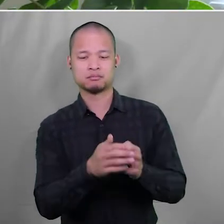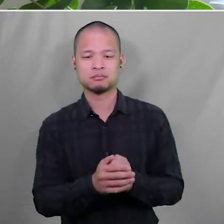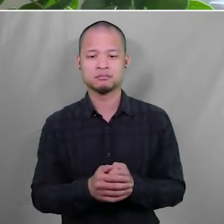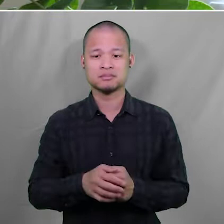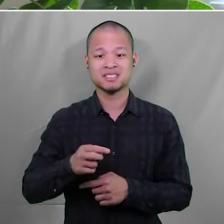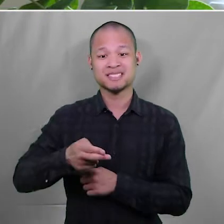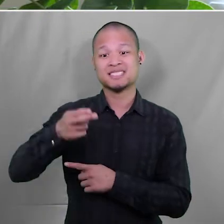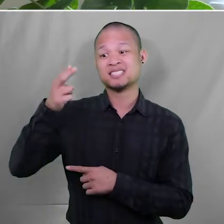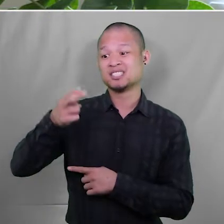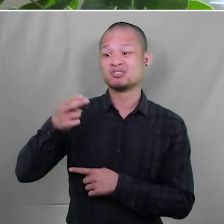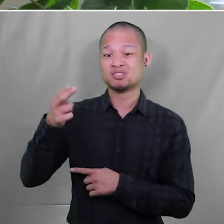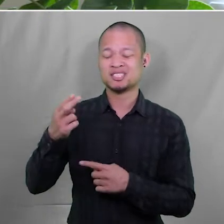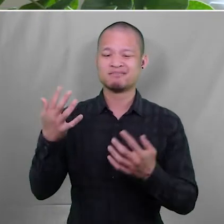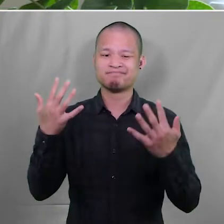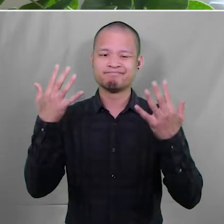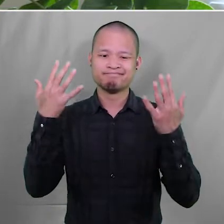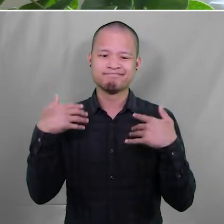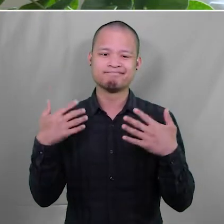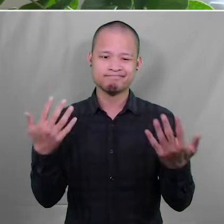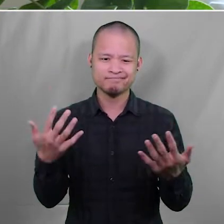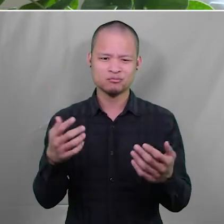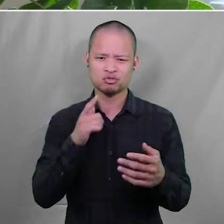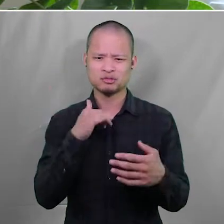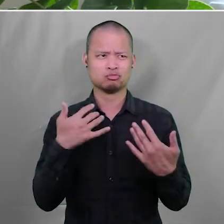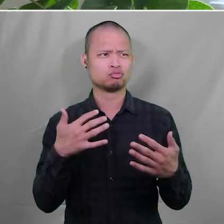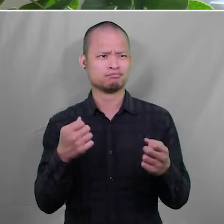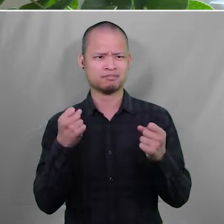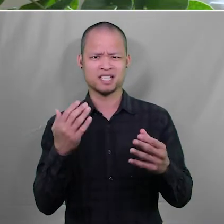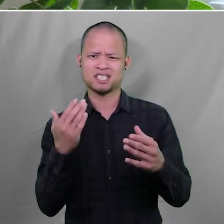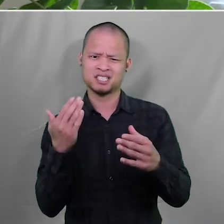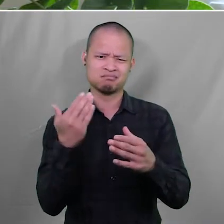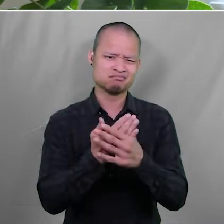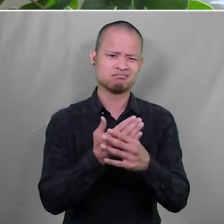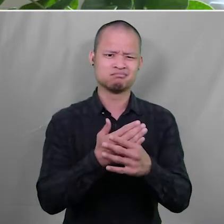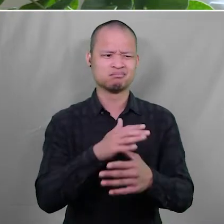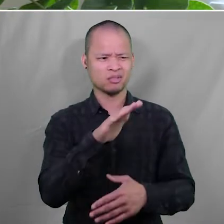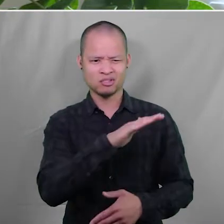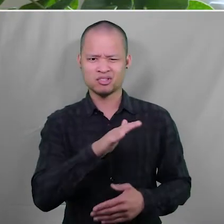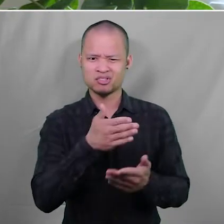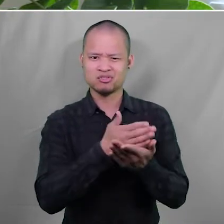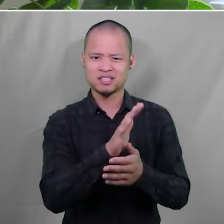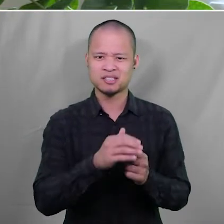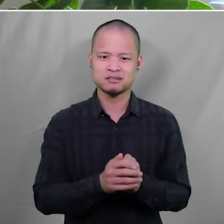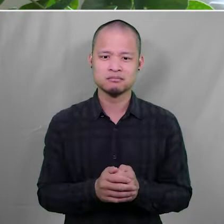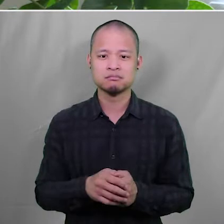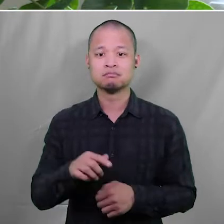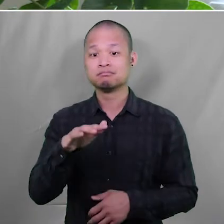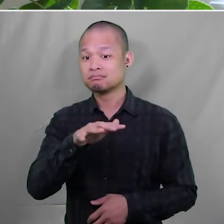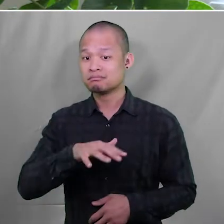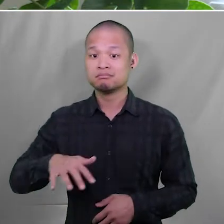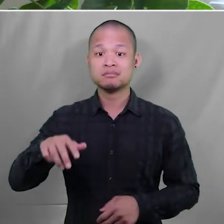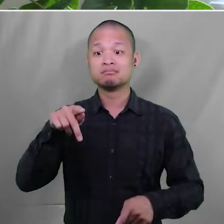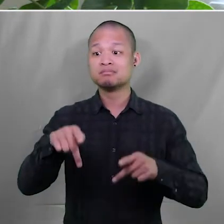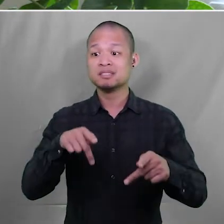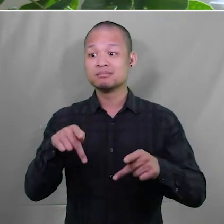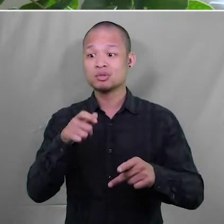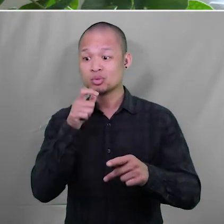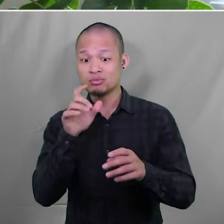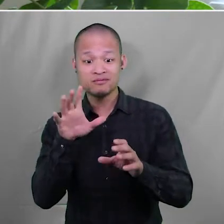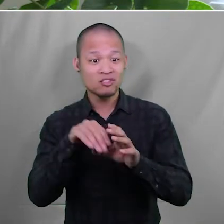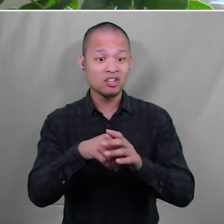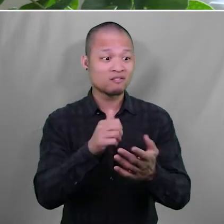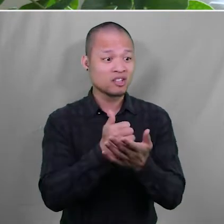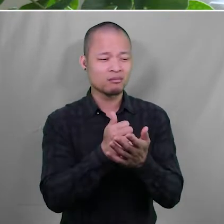history, and perhaps unfortunately the presence of rights violations, professionals routinely make decisions for people without consulting